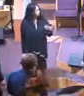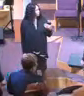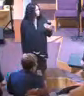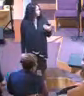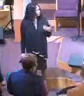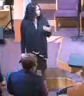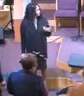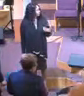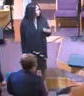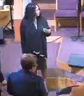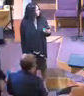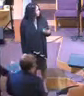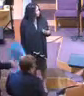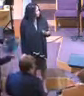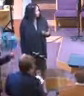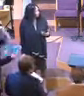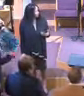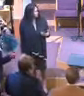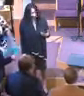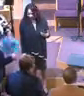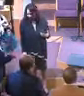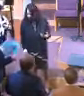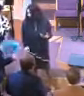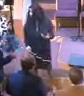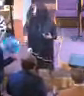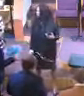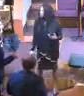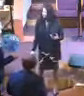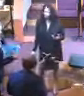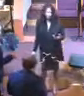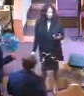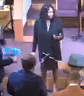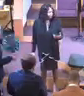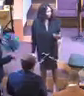we do. Amen. God bless you.